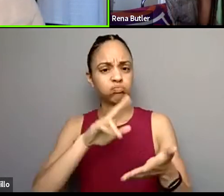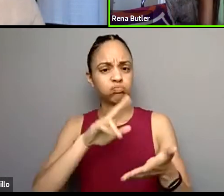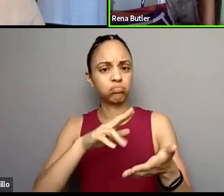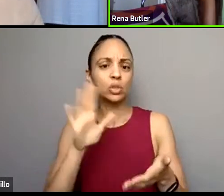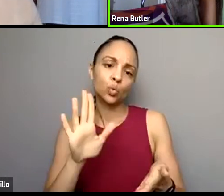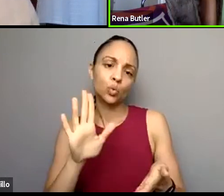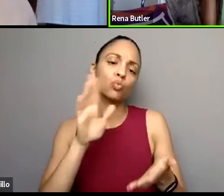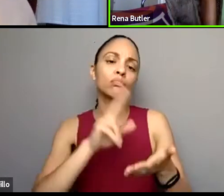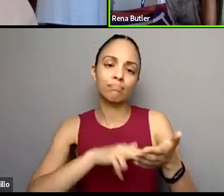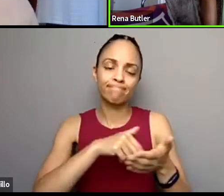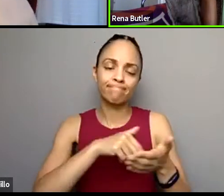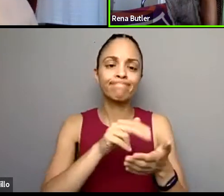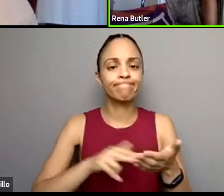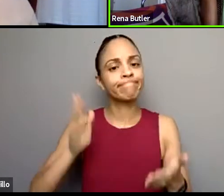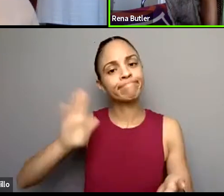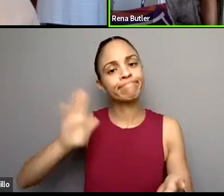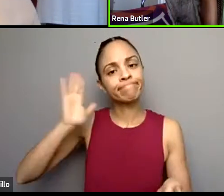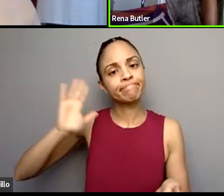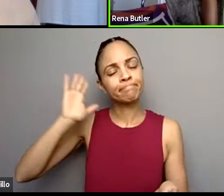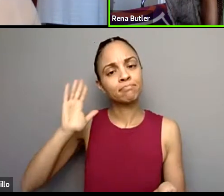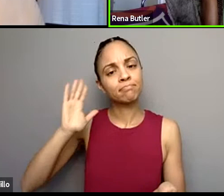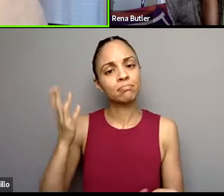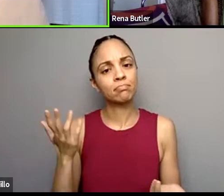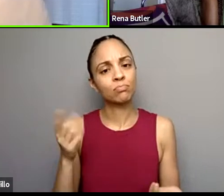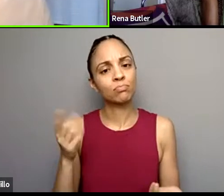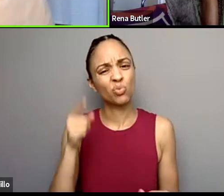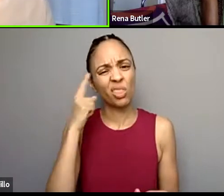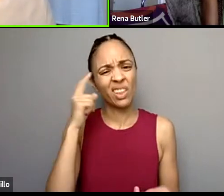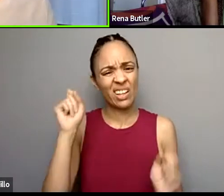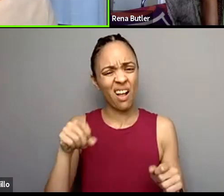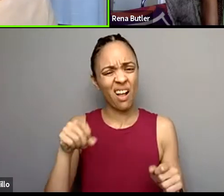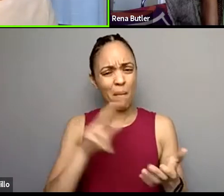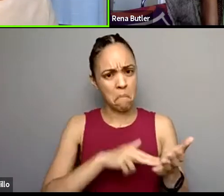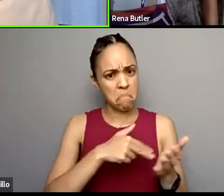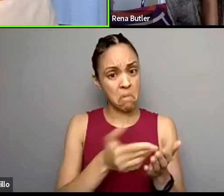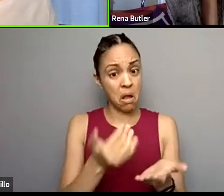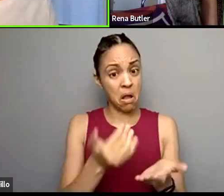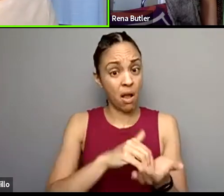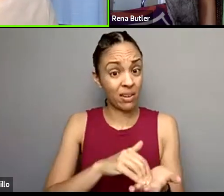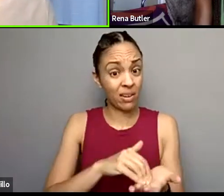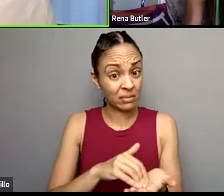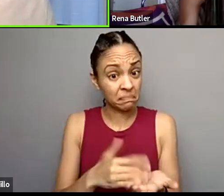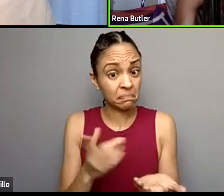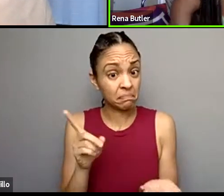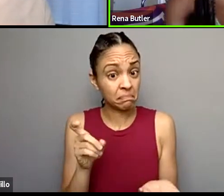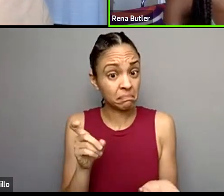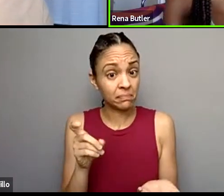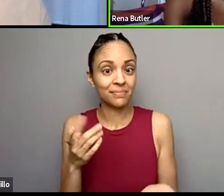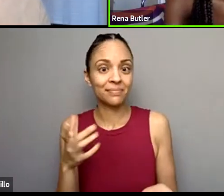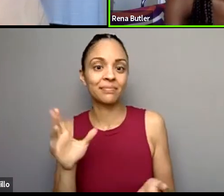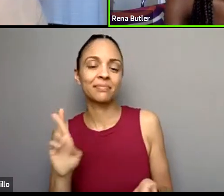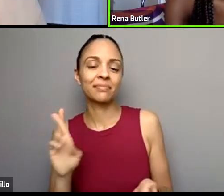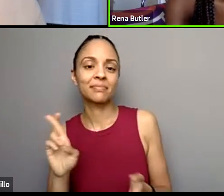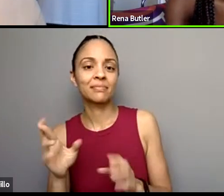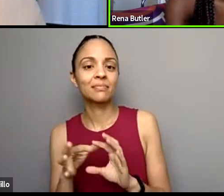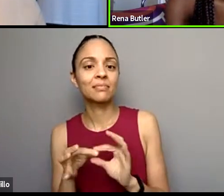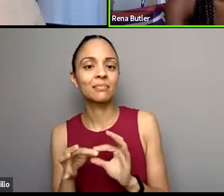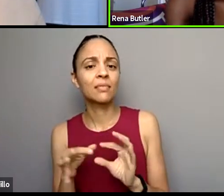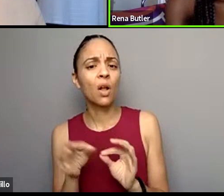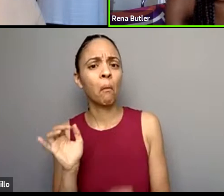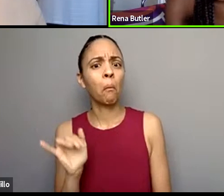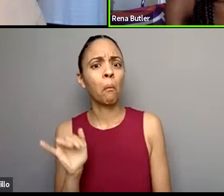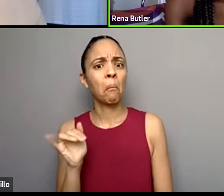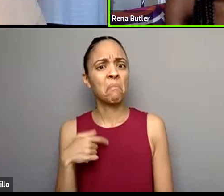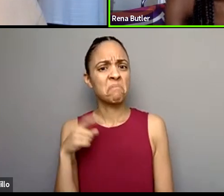Let me write that down as well. Okay. I even thought about that. Yeah, not at